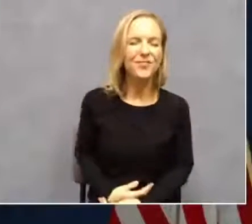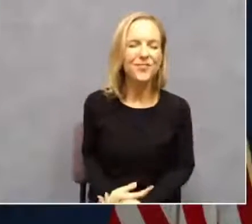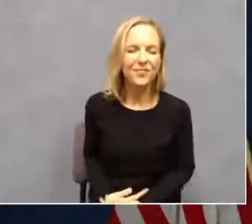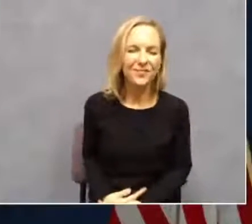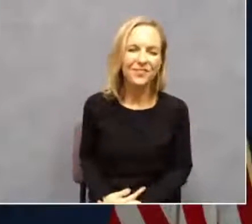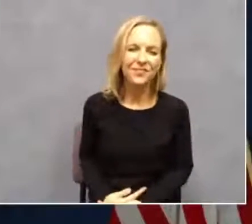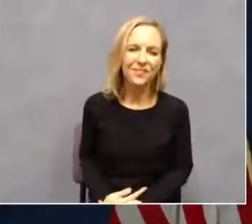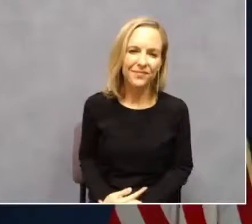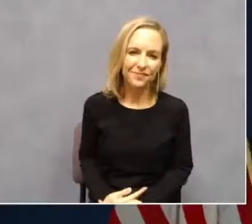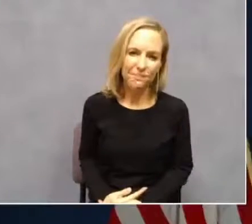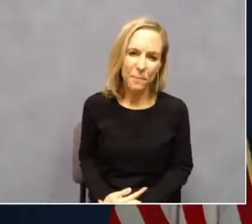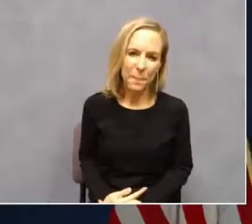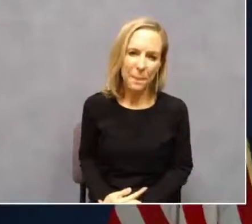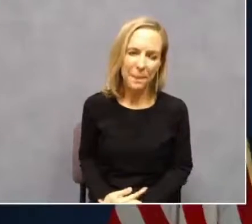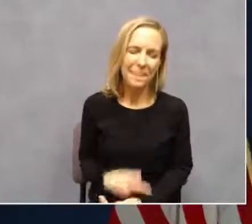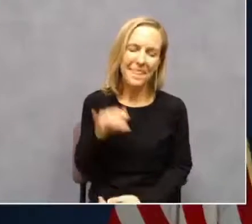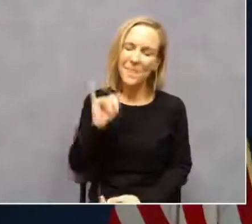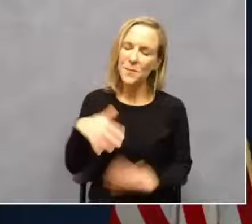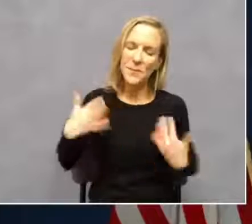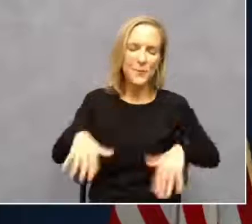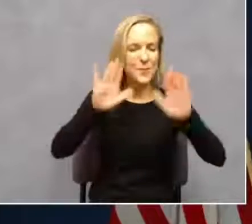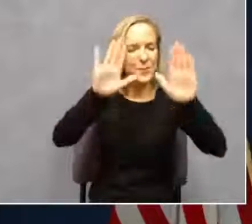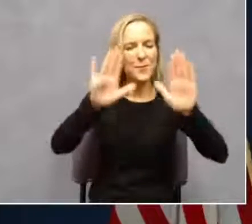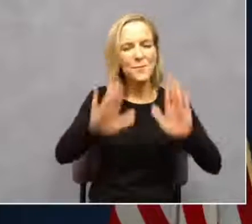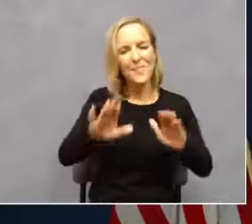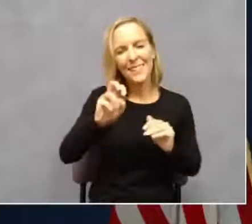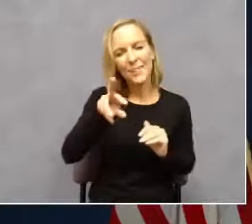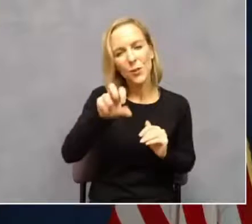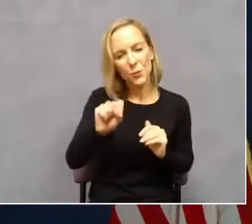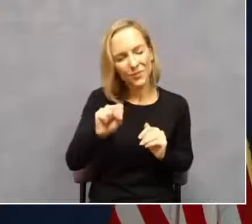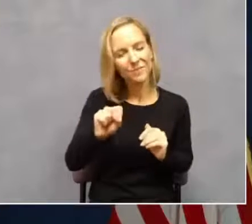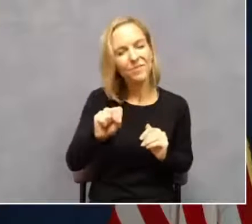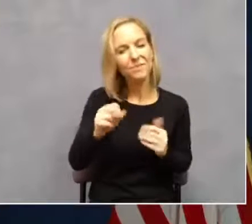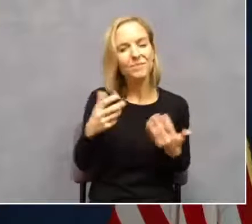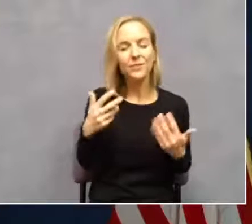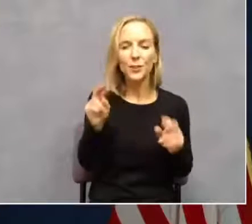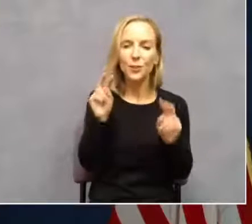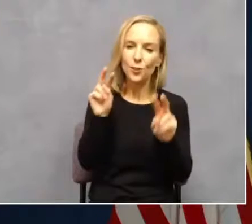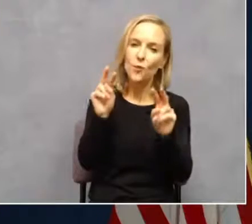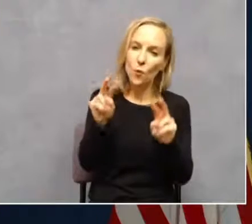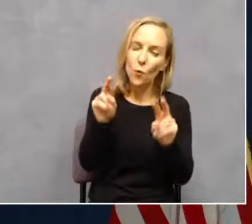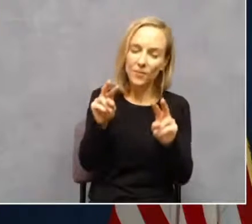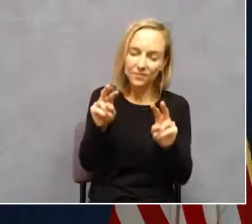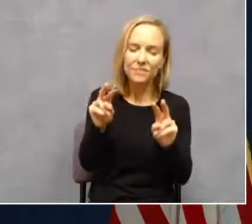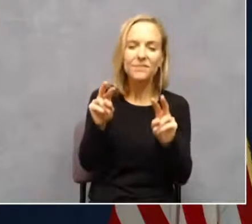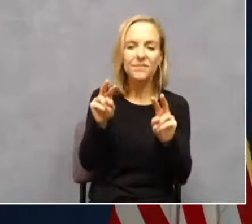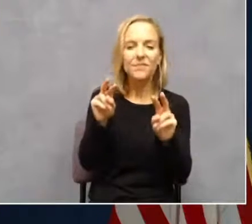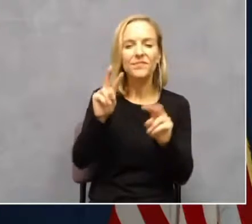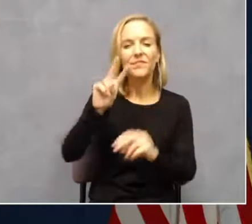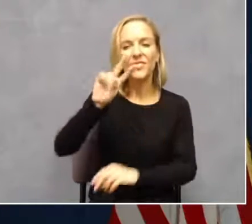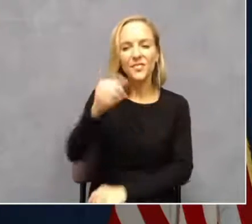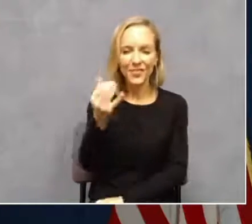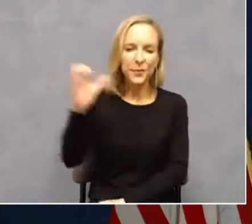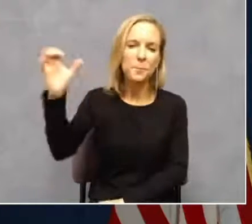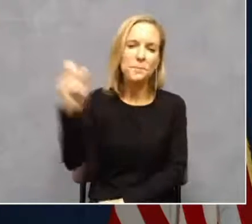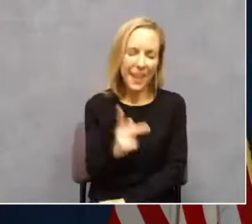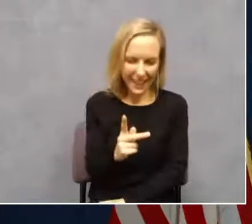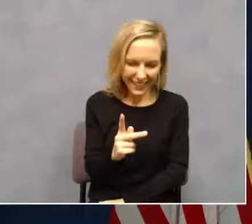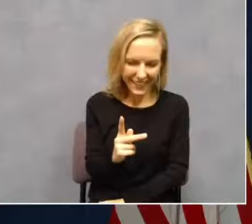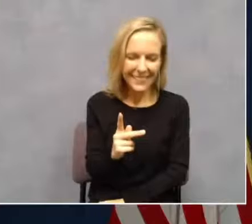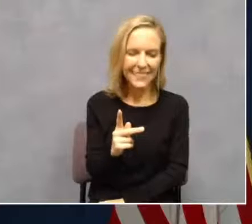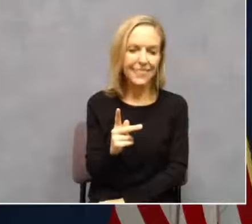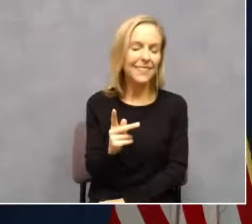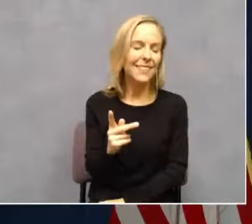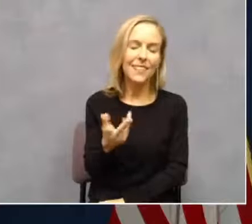That is great news. We are looking so forward to having Virginia back. We're so glad